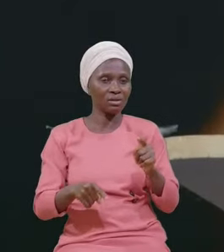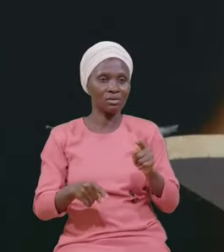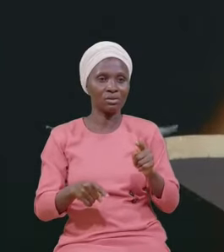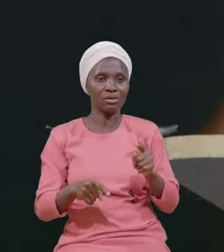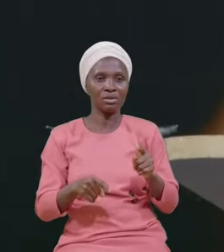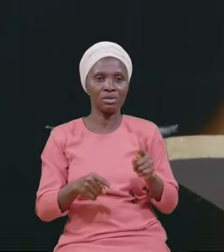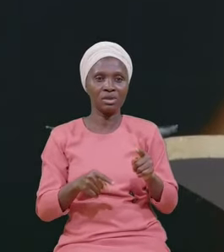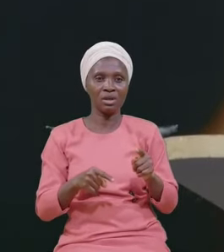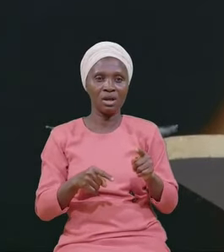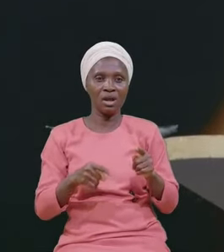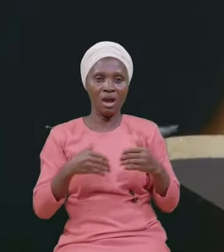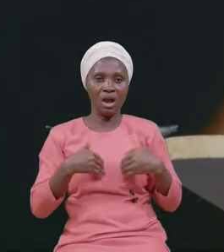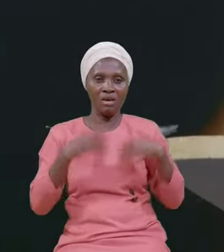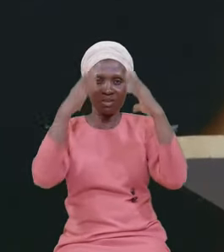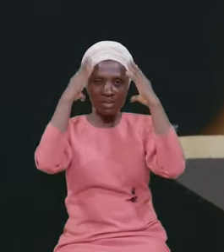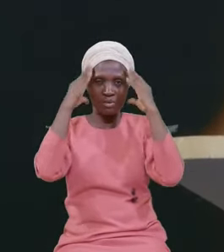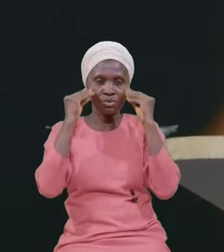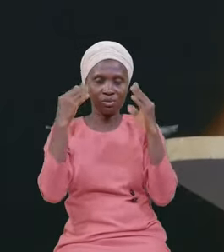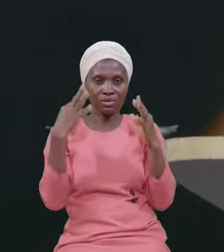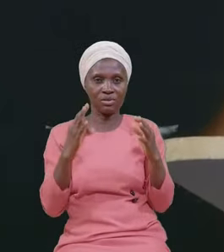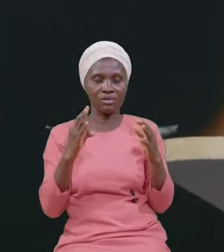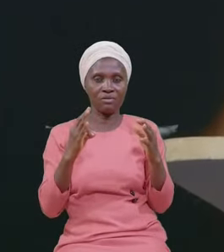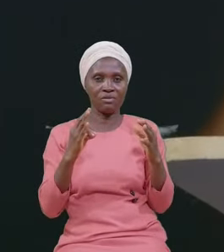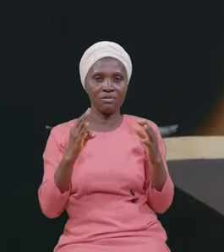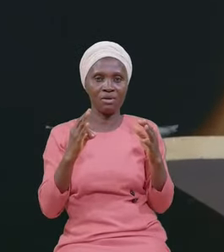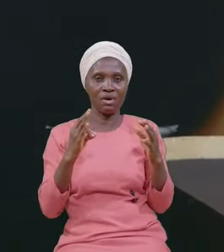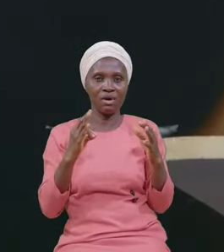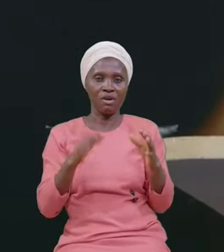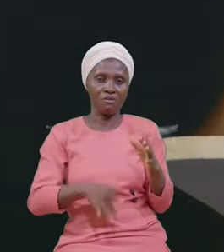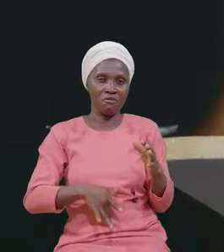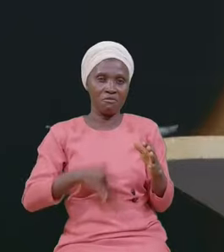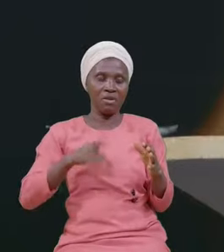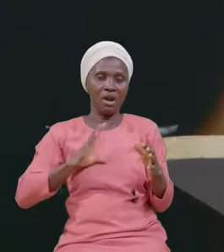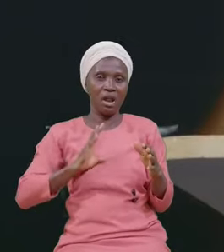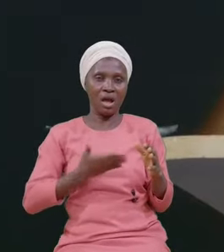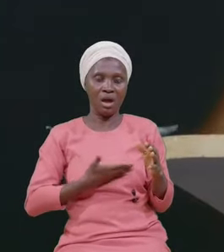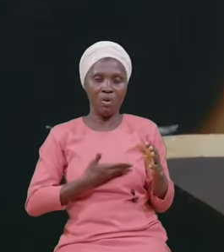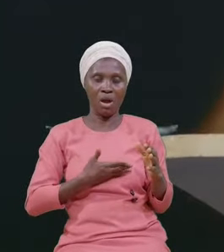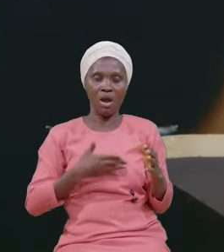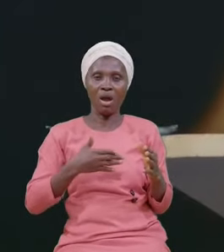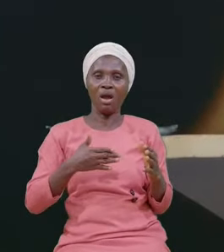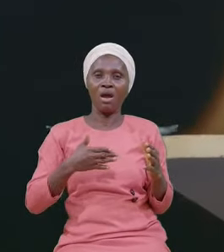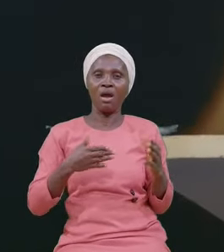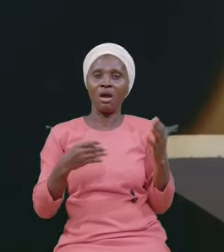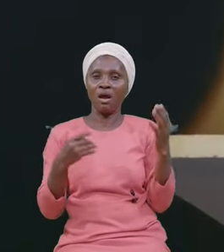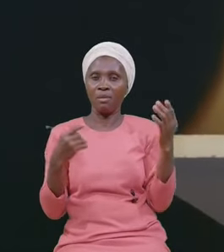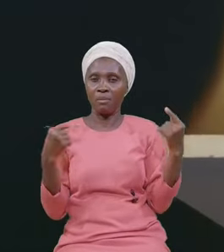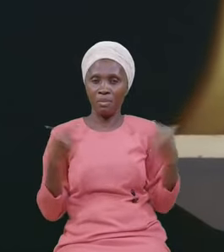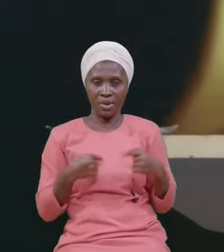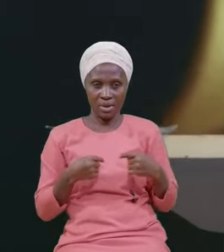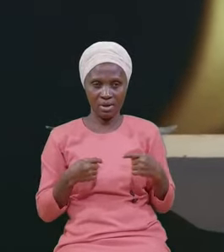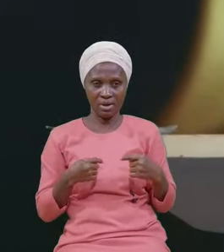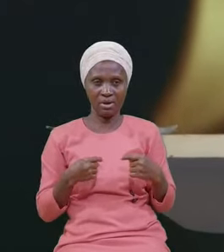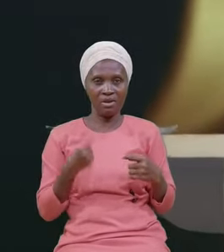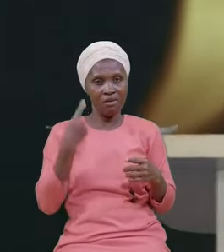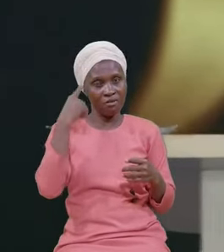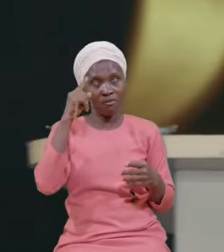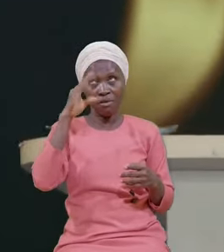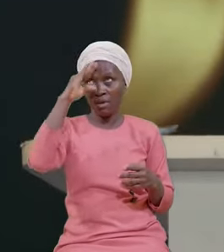of infirmities but he was in all points tempted like a s